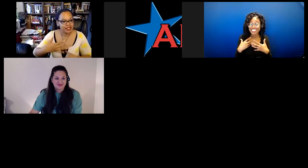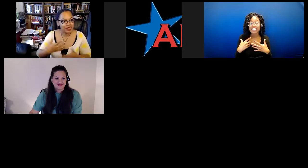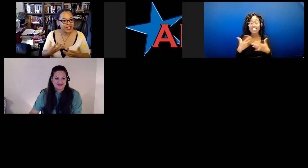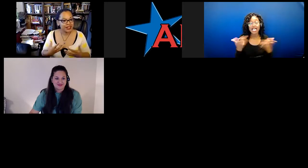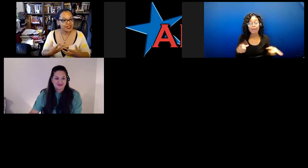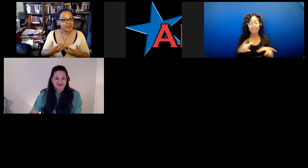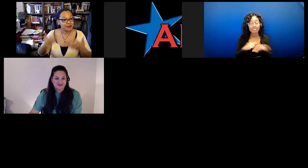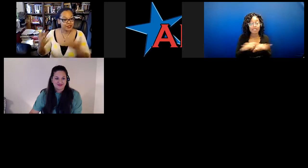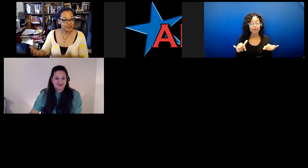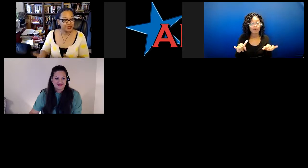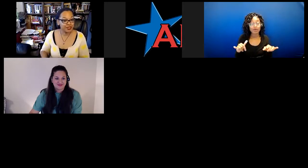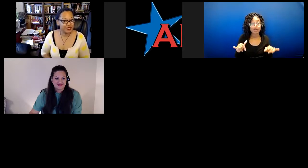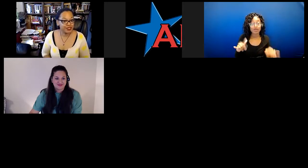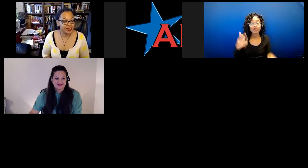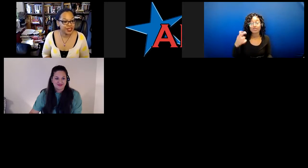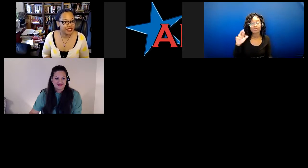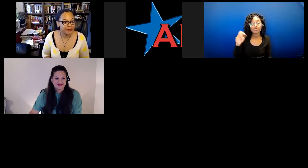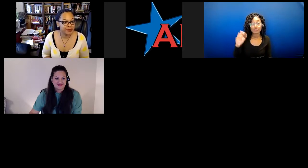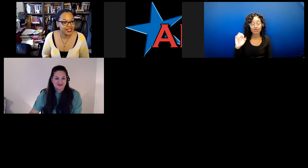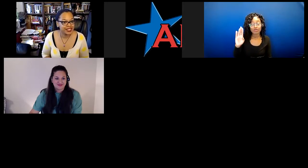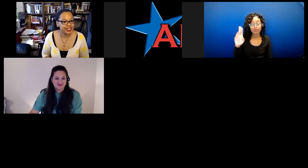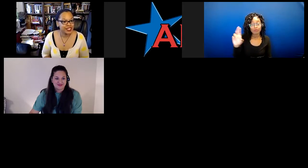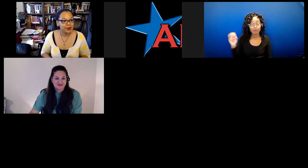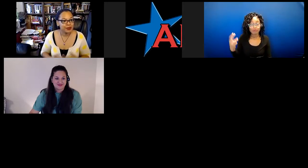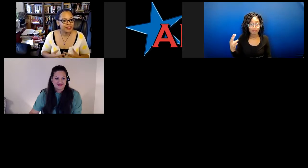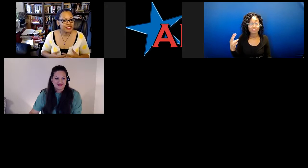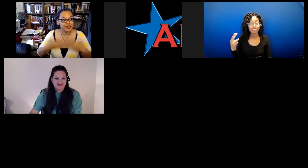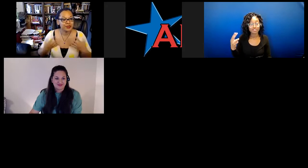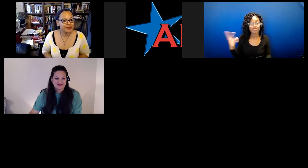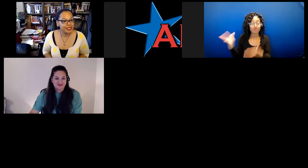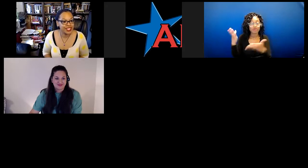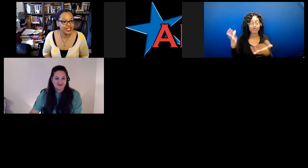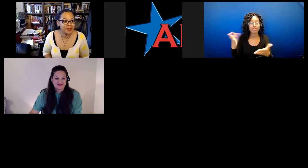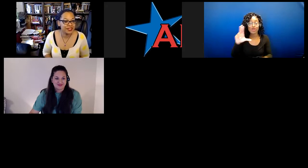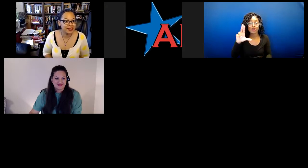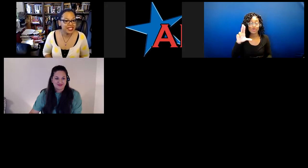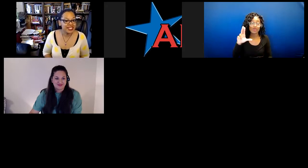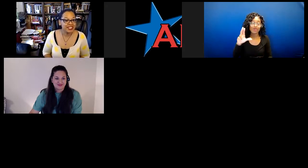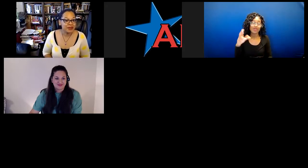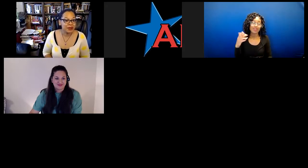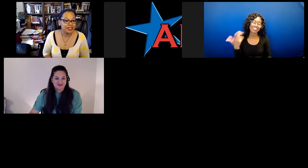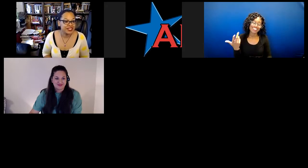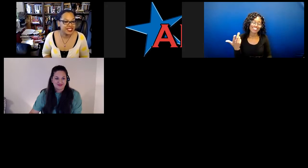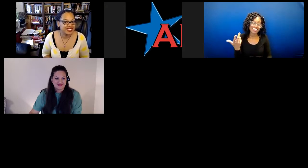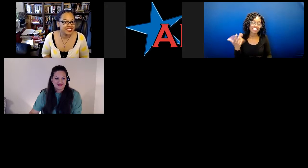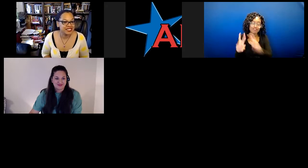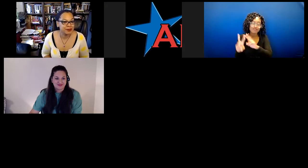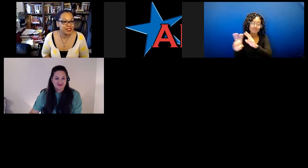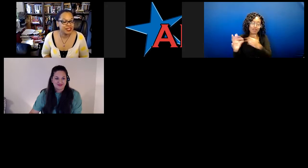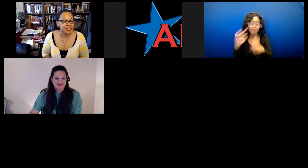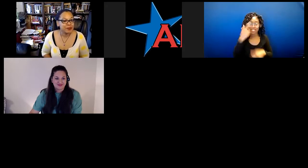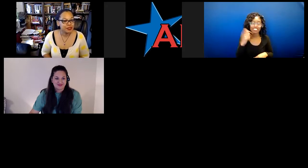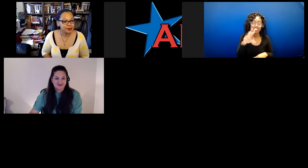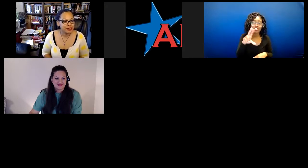as George Bush Jr.'s No Child Left Behind, which was extremely detrimental to the public education system